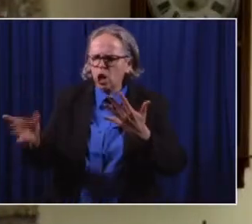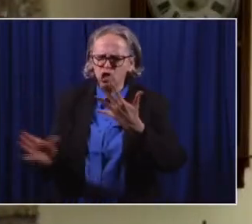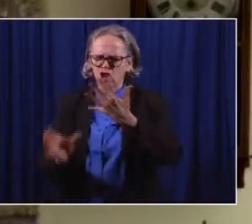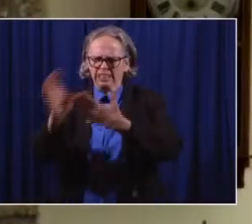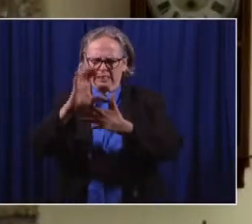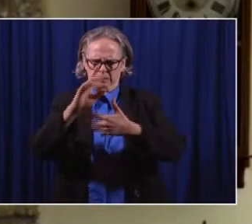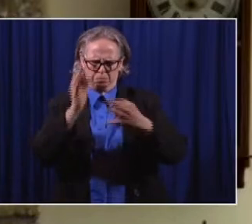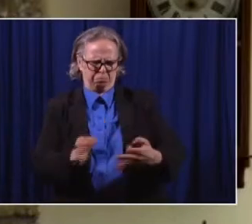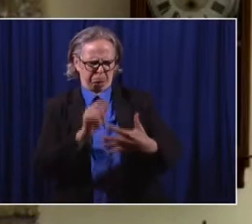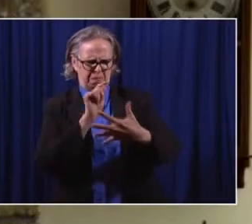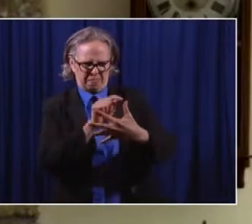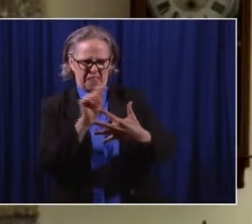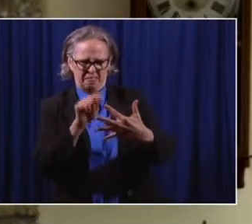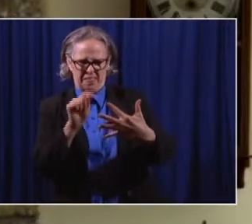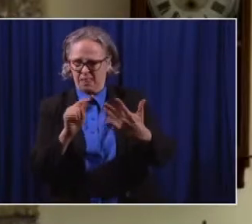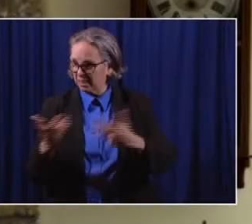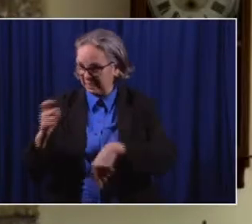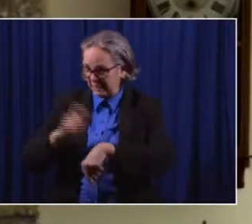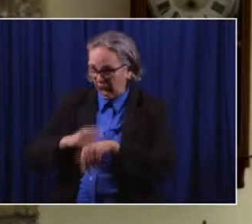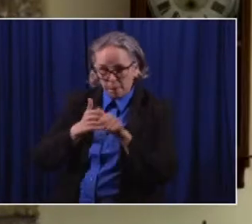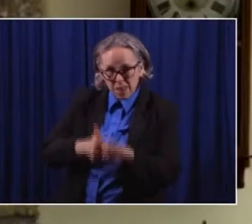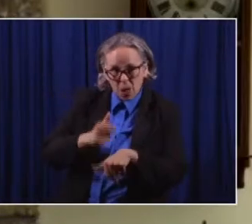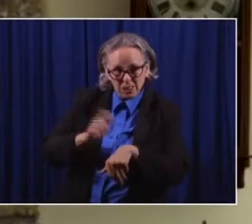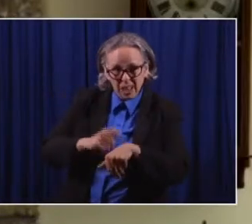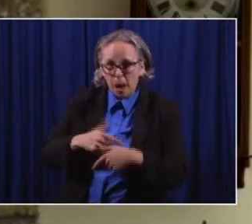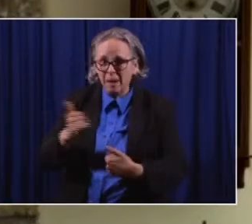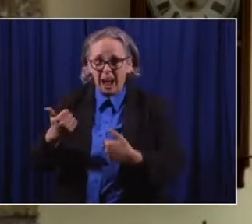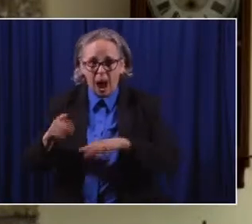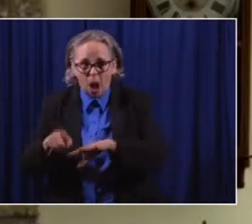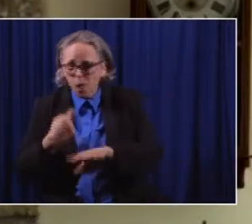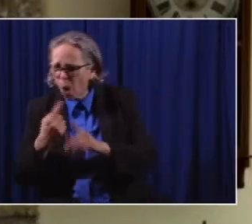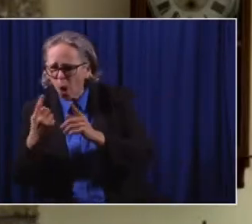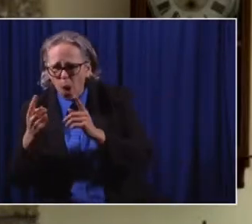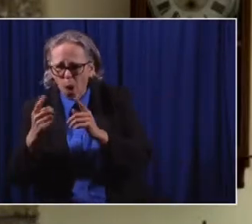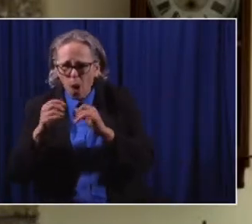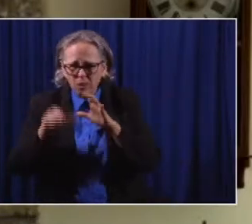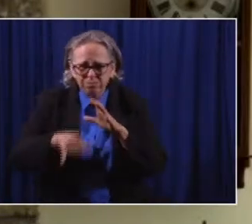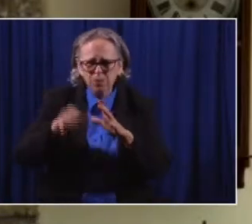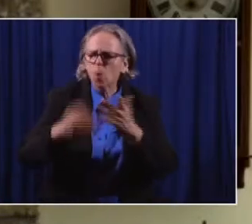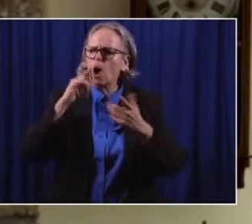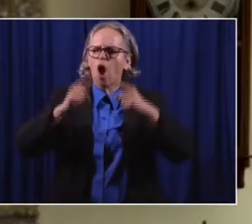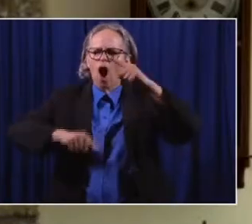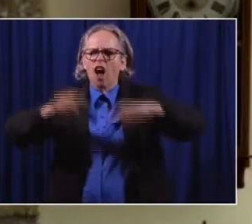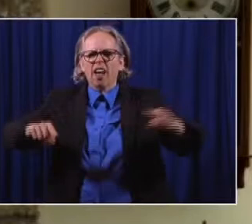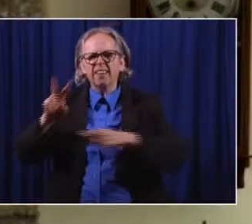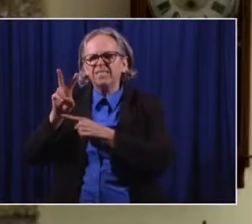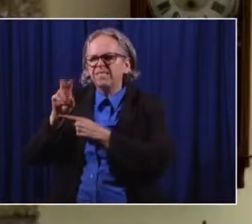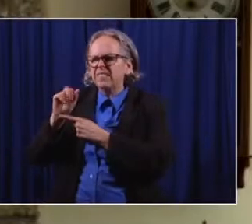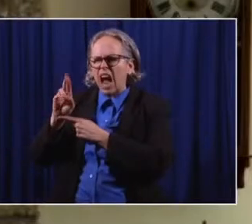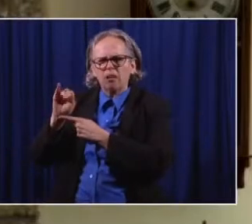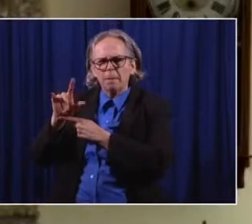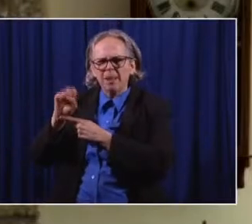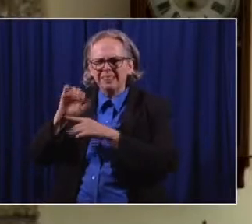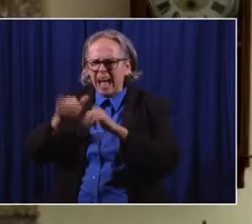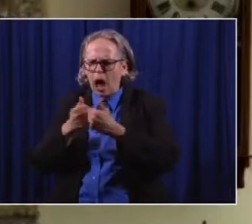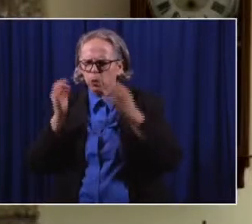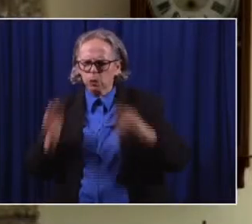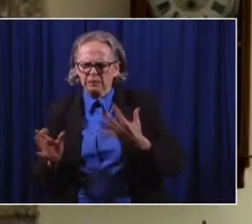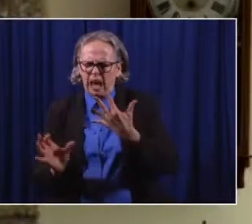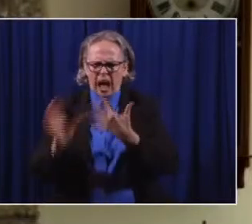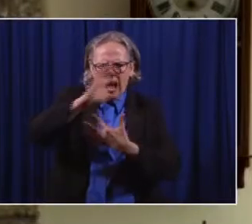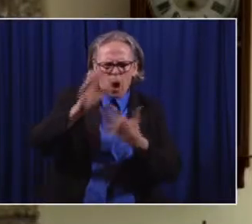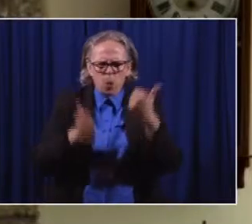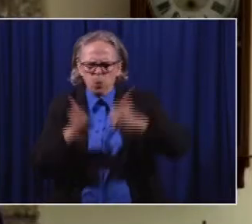length in time they're with somebody, and I mean, how do you just maybe give us a couple of examples of maybe an example of where